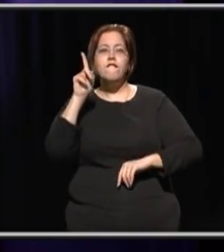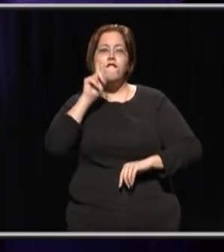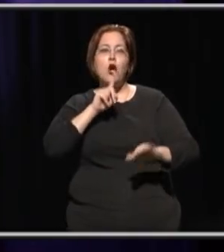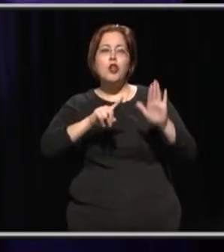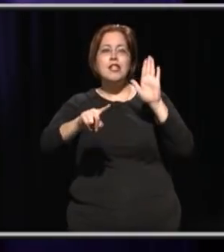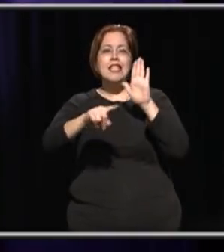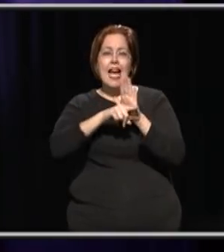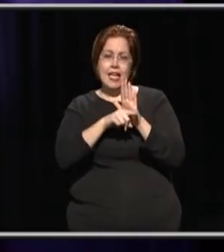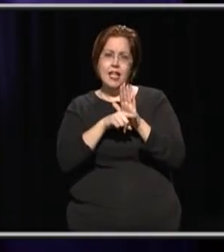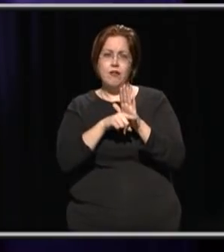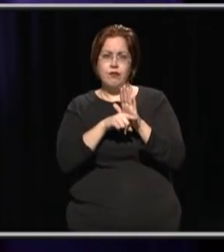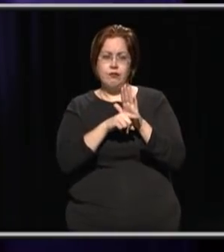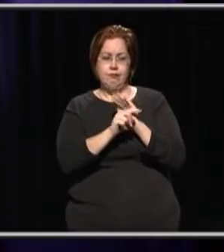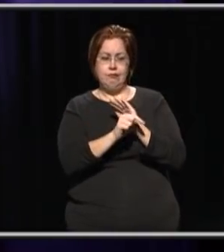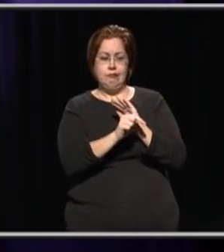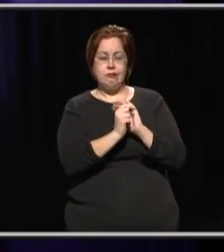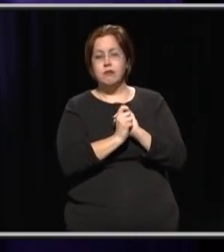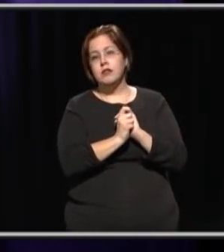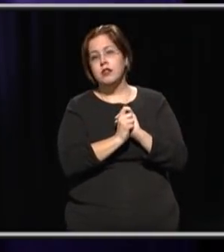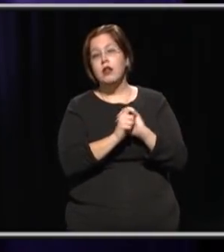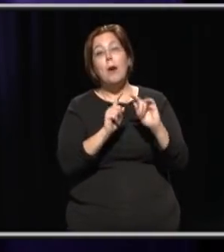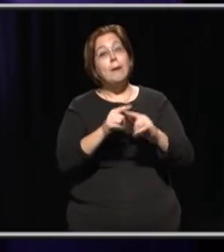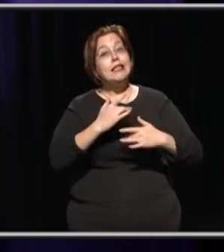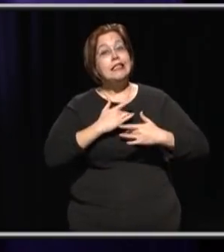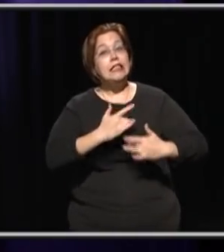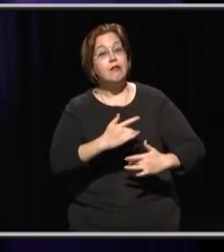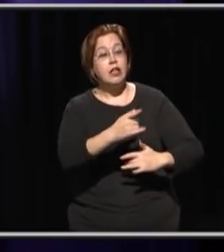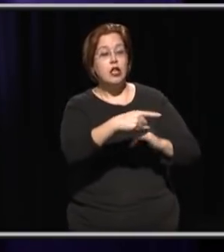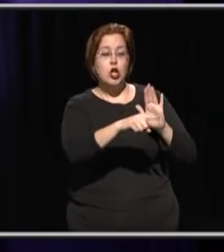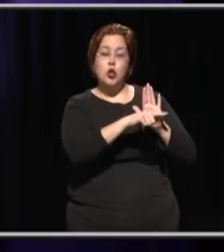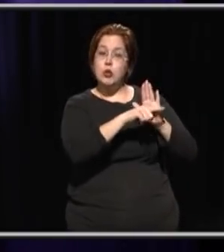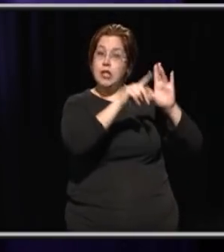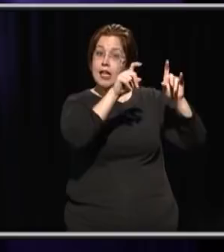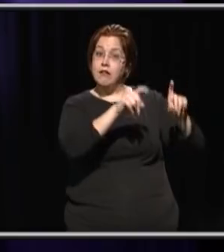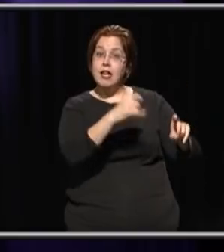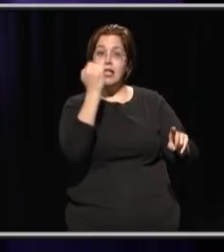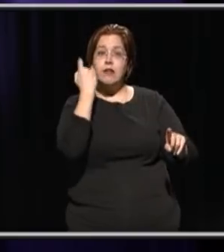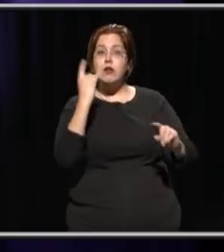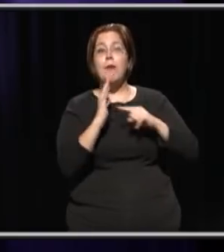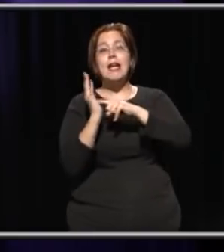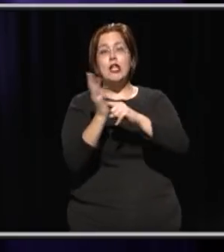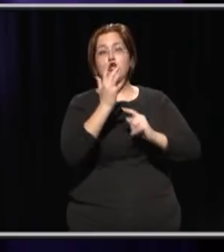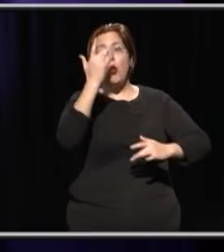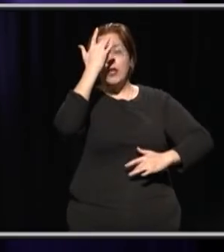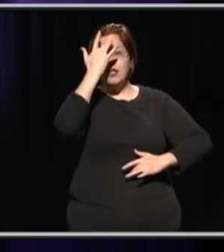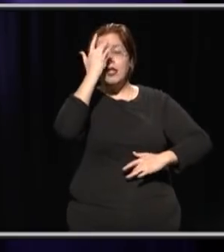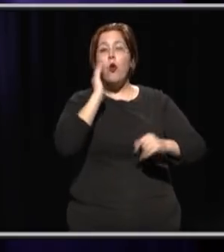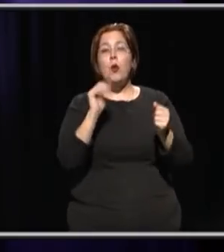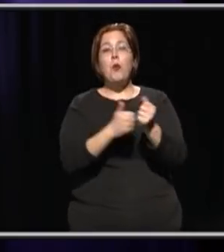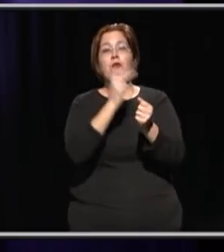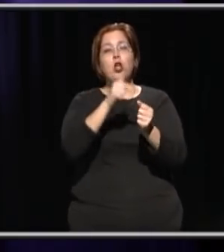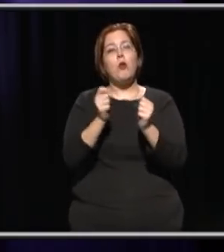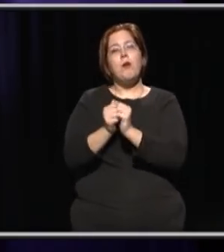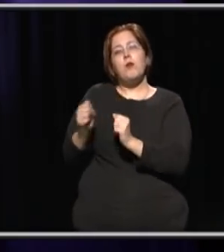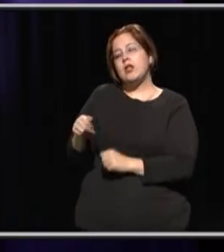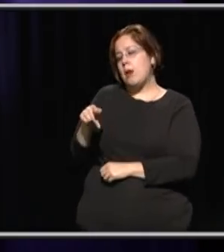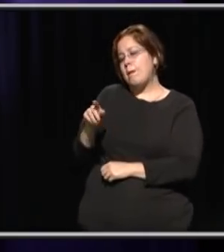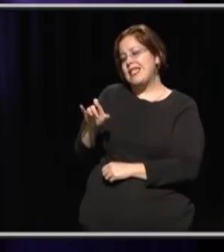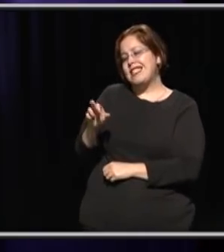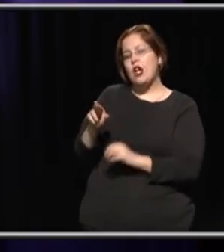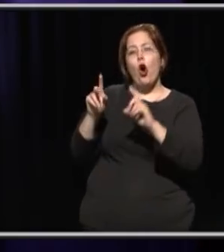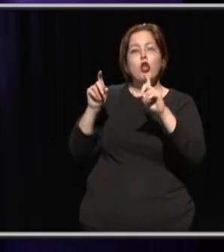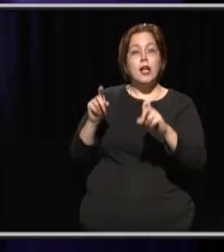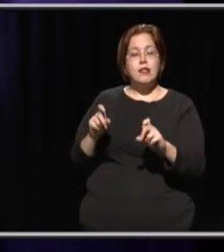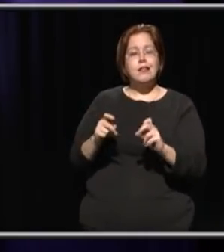negatives, but typically those negative tests, if somebody is symptomatic, will be followed by a PCR test. So